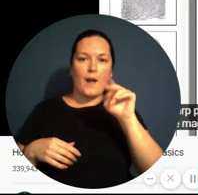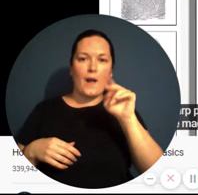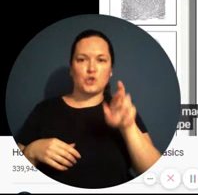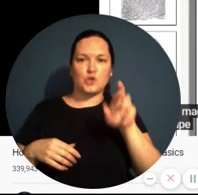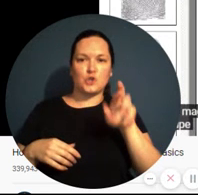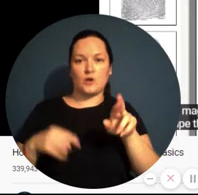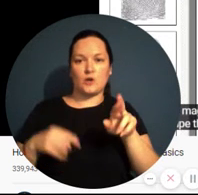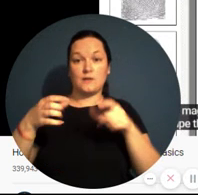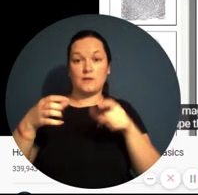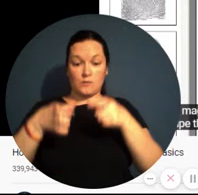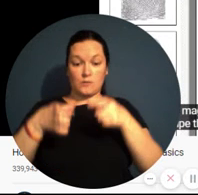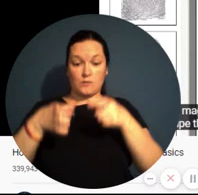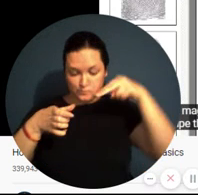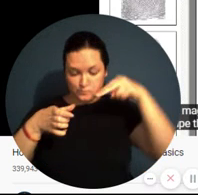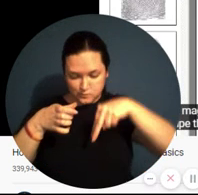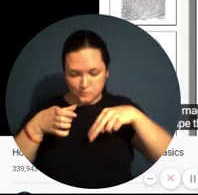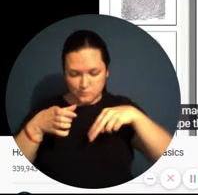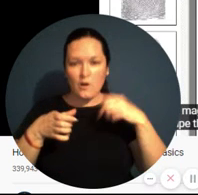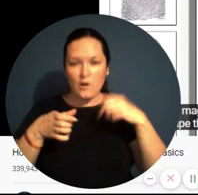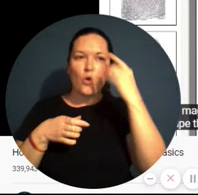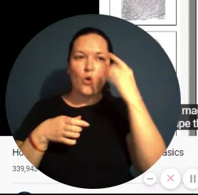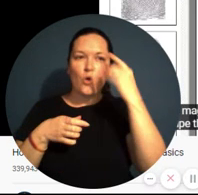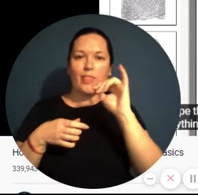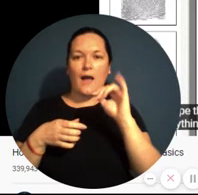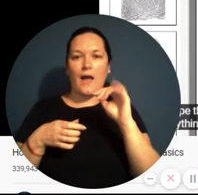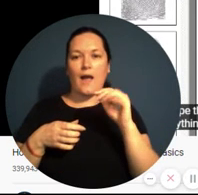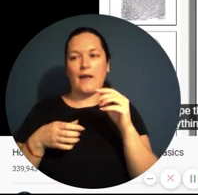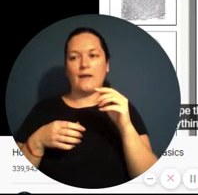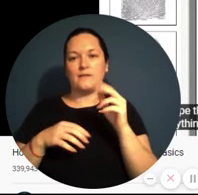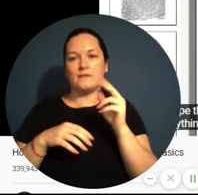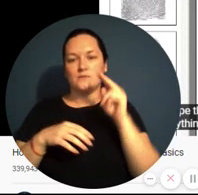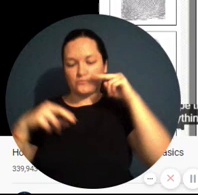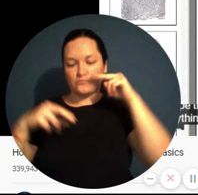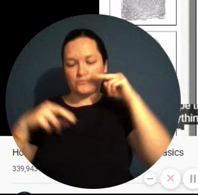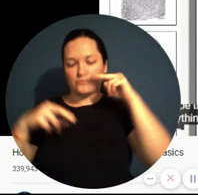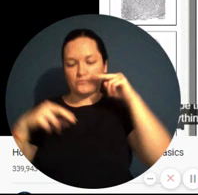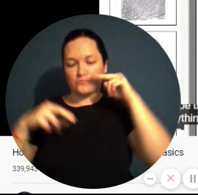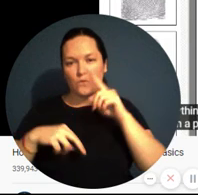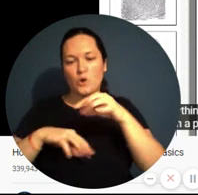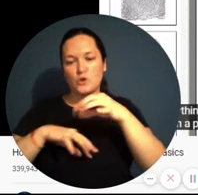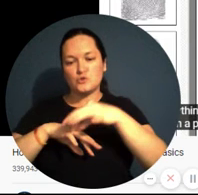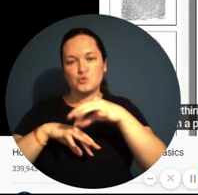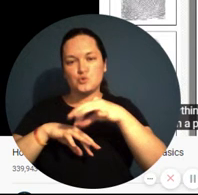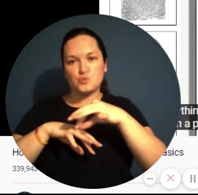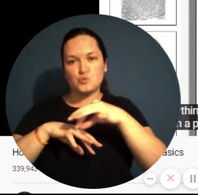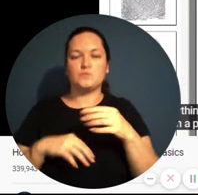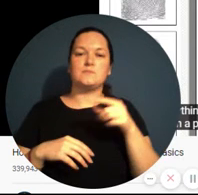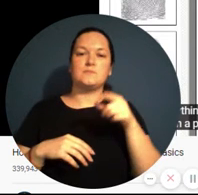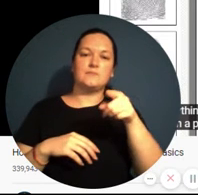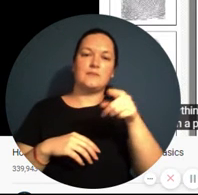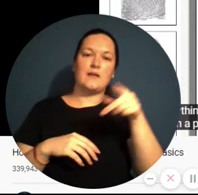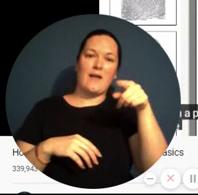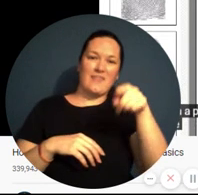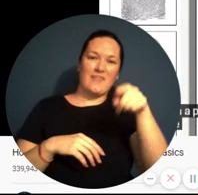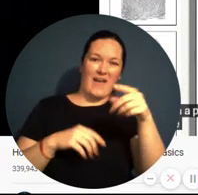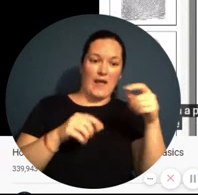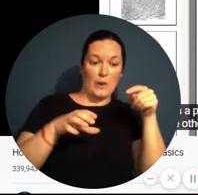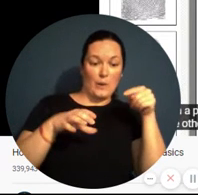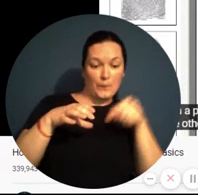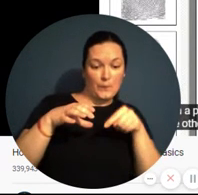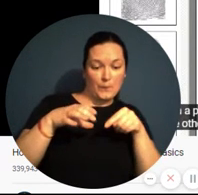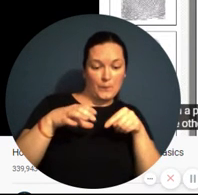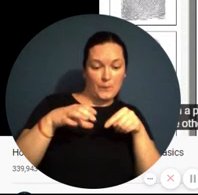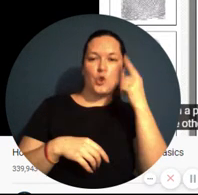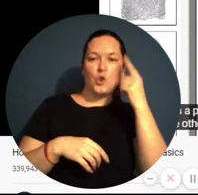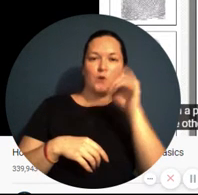loupe. The pointers can be almost anything that's thin at one end, like a pen, a paperclip, or an engraving tool. On the other hand,